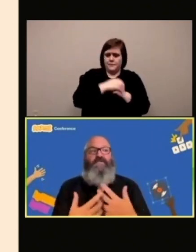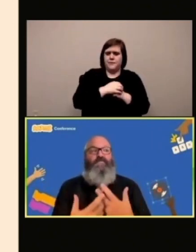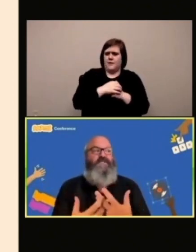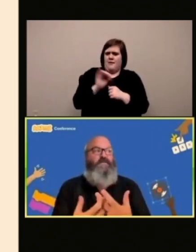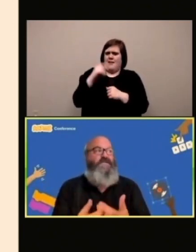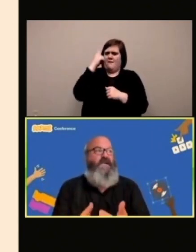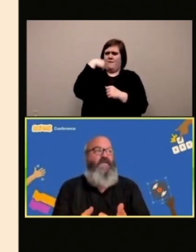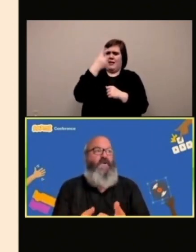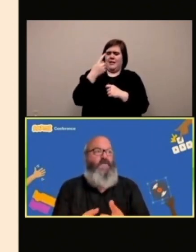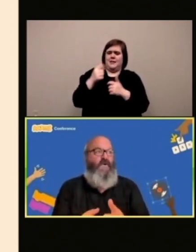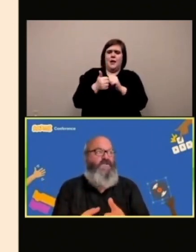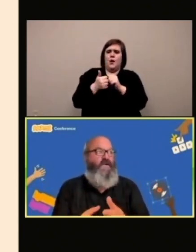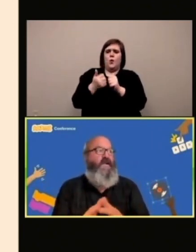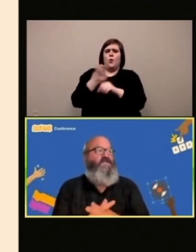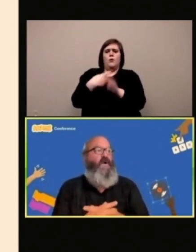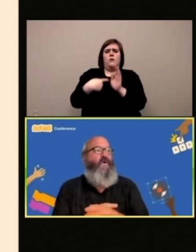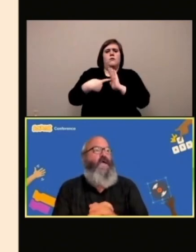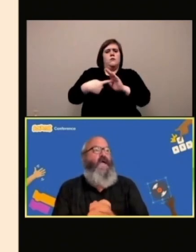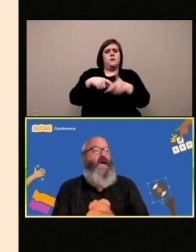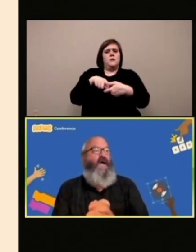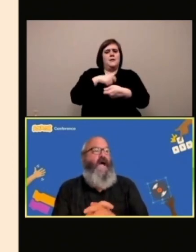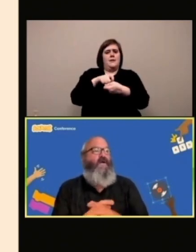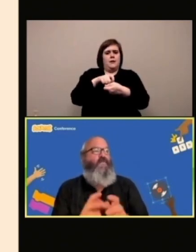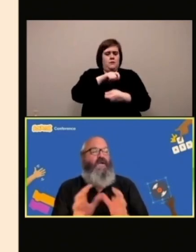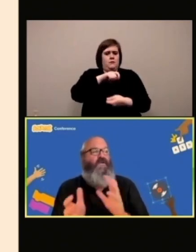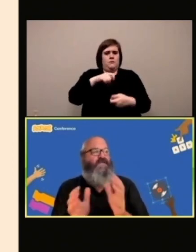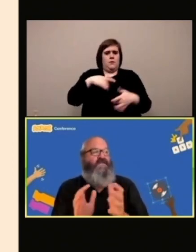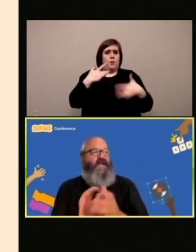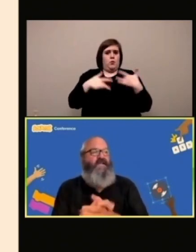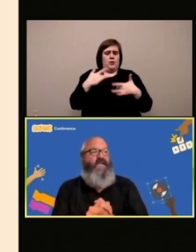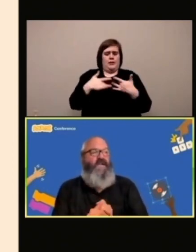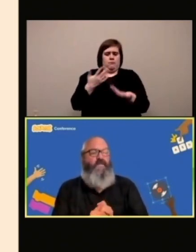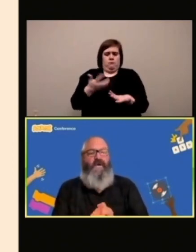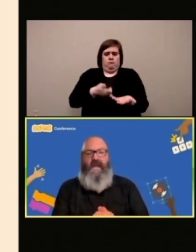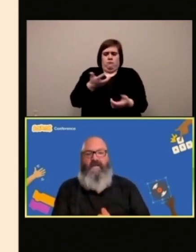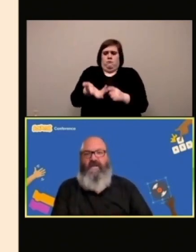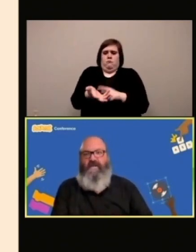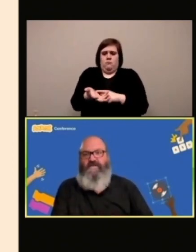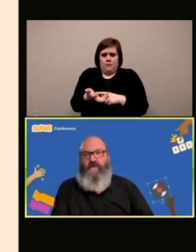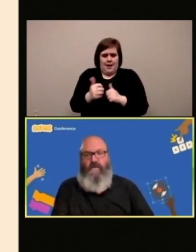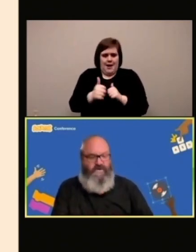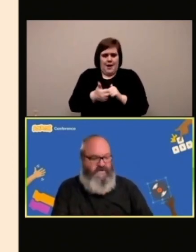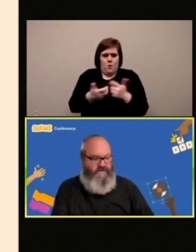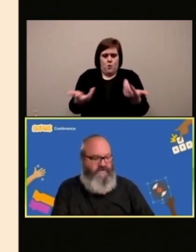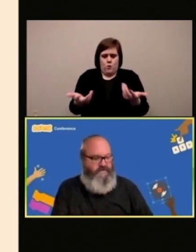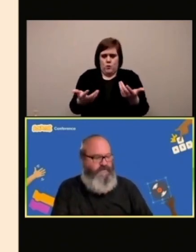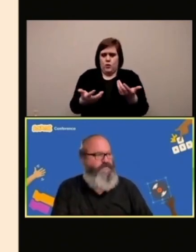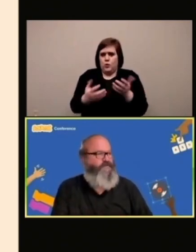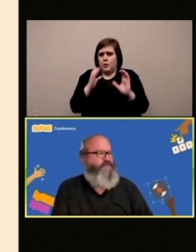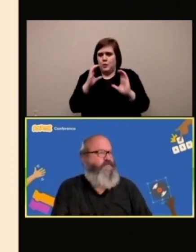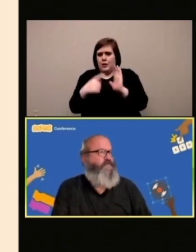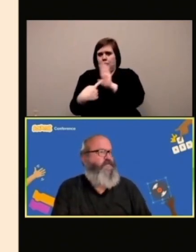to express a particular emotion? And so how can we use this activity to communicate feelings or emotion?